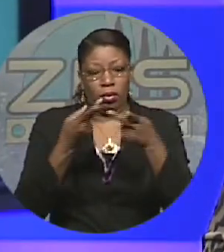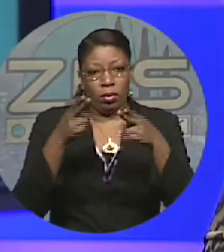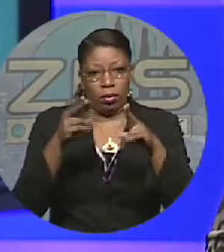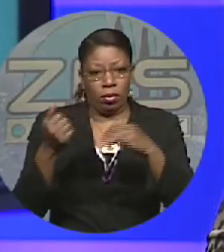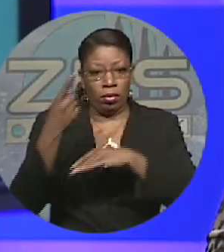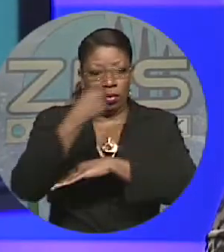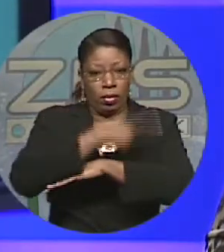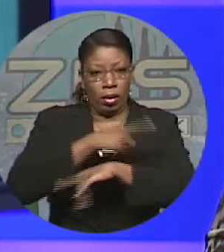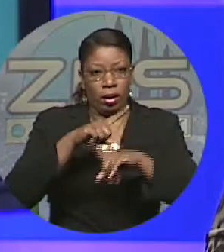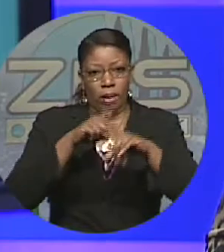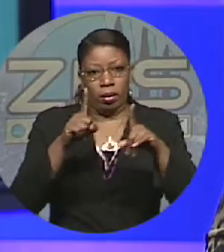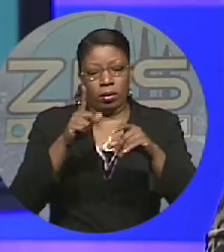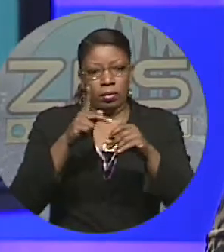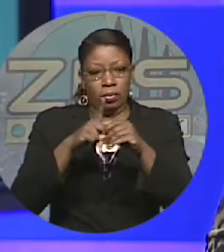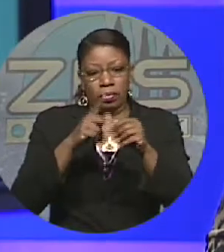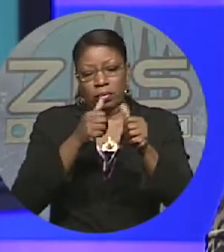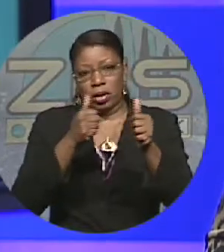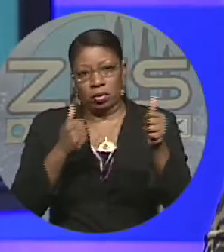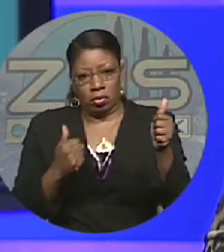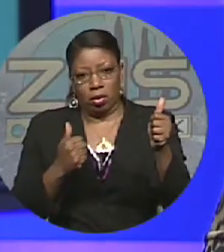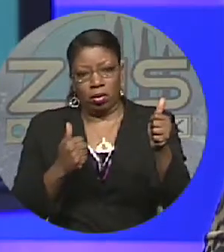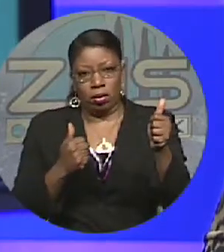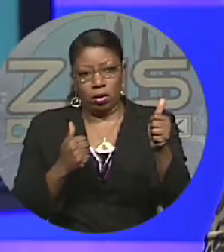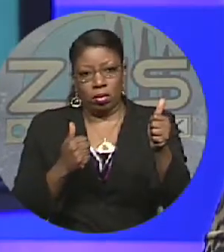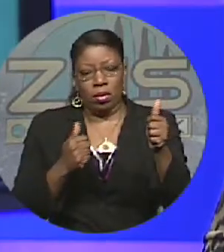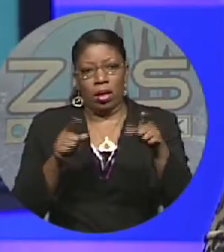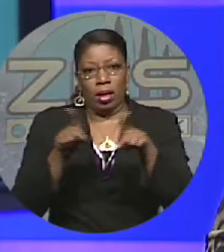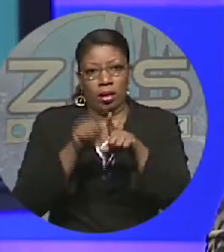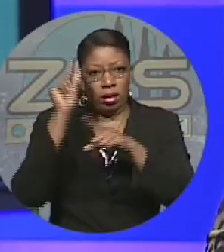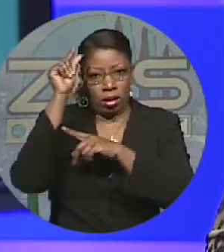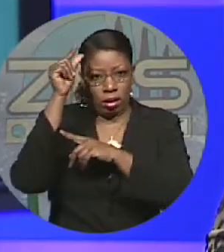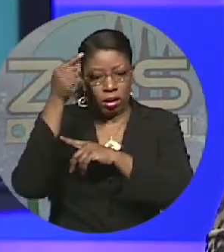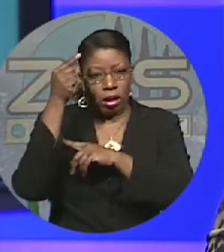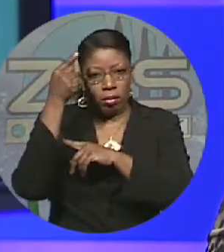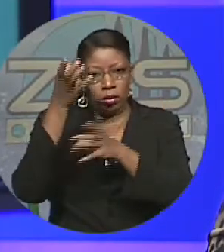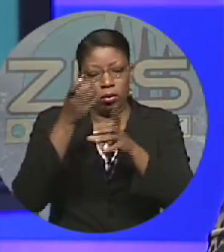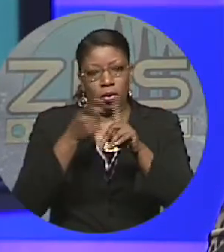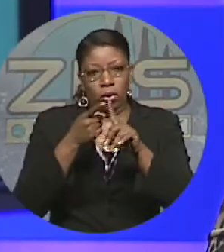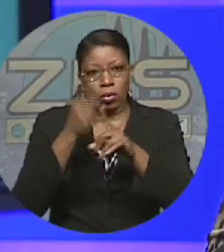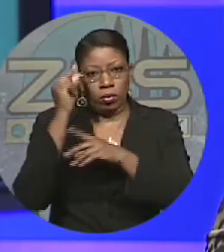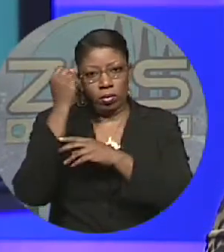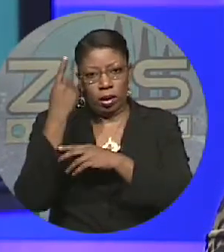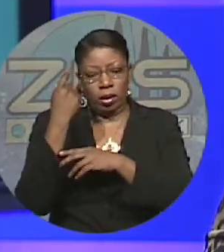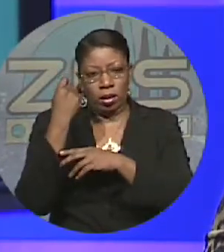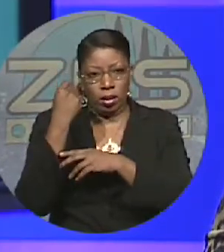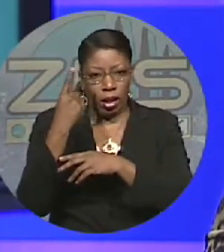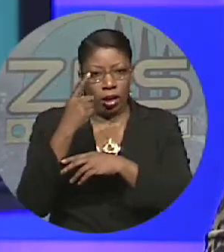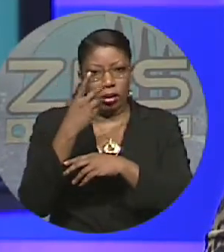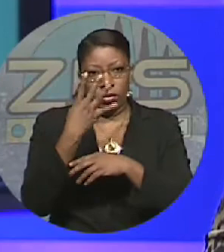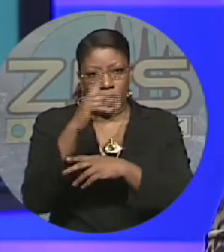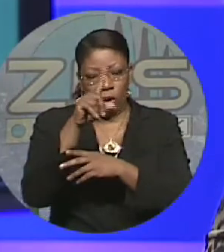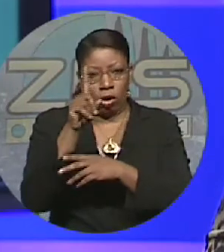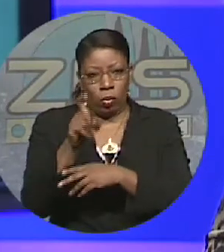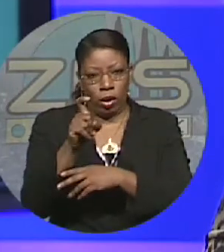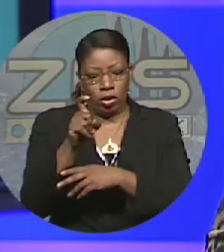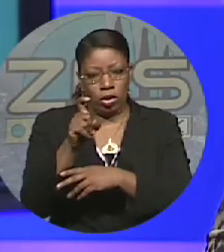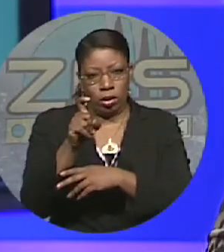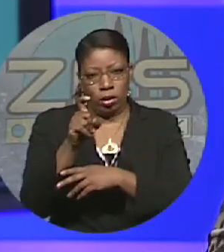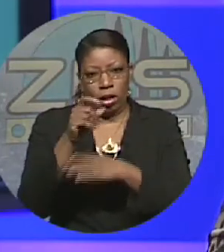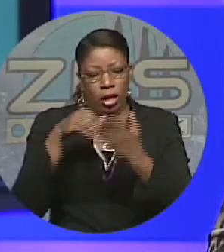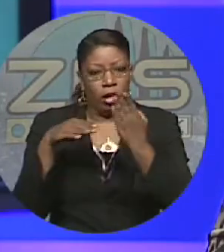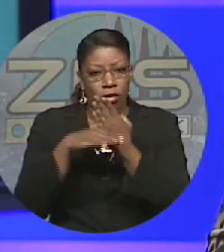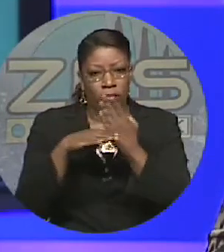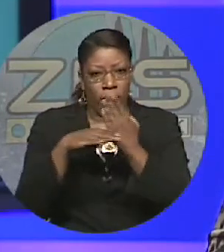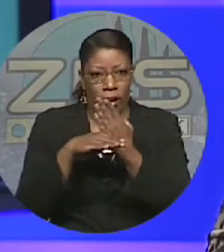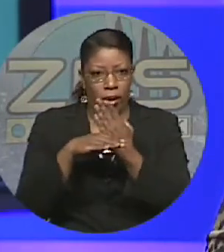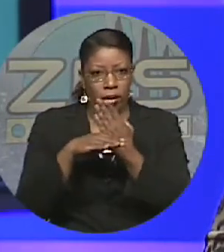today, but the poll has been put off indefinitely as the government seeks to deepen understanding about the four questions which will, if passed,